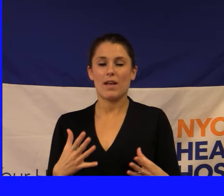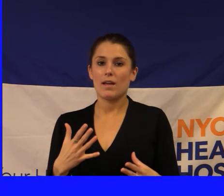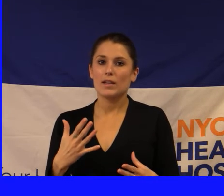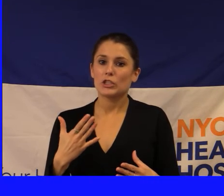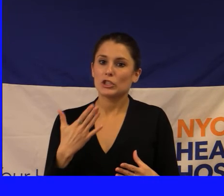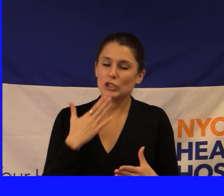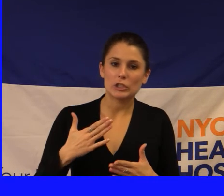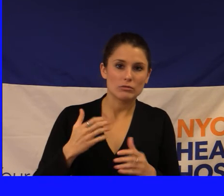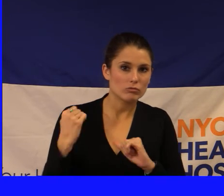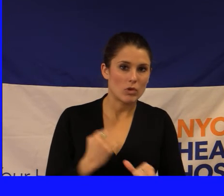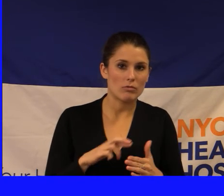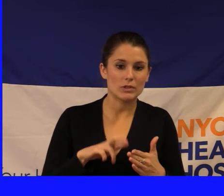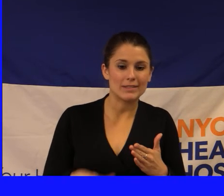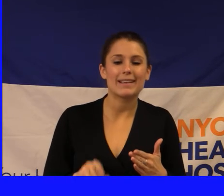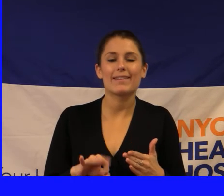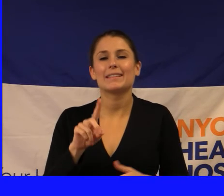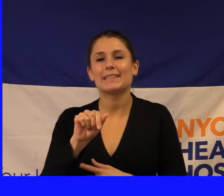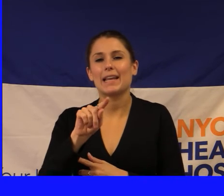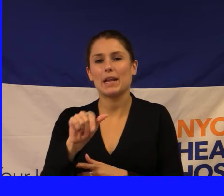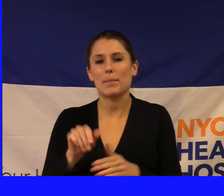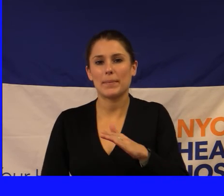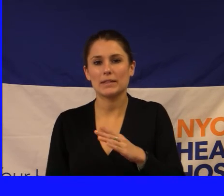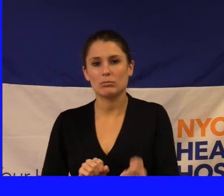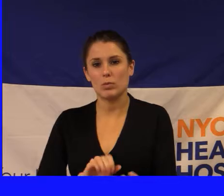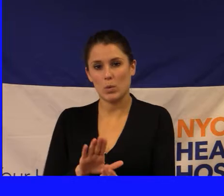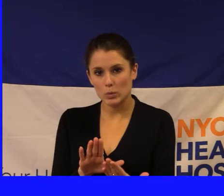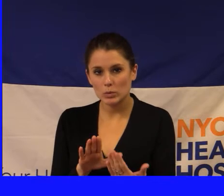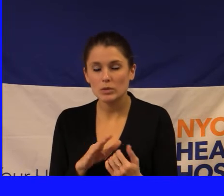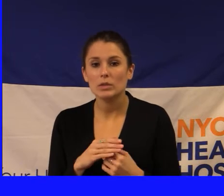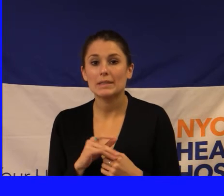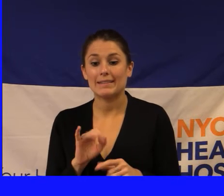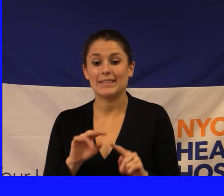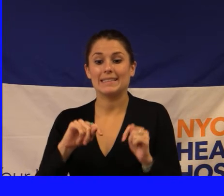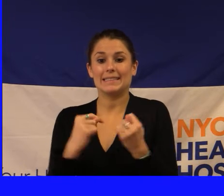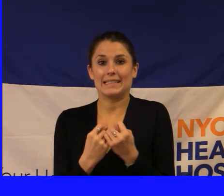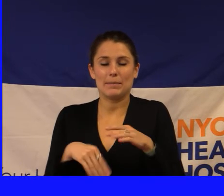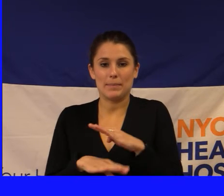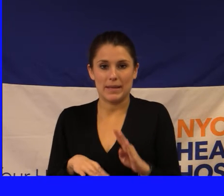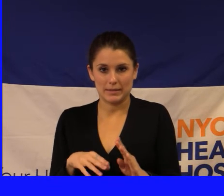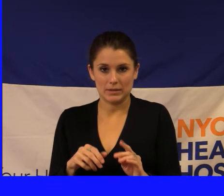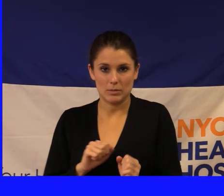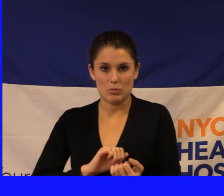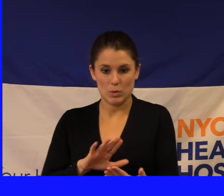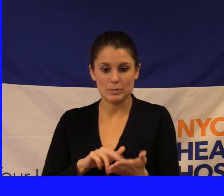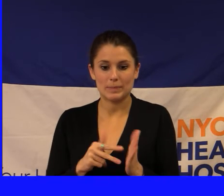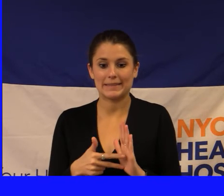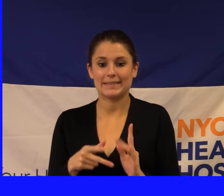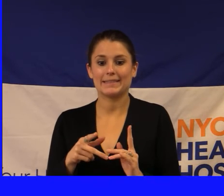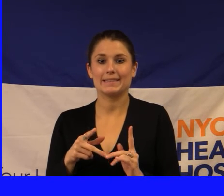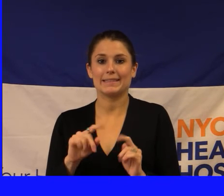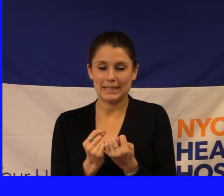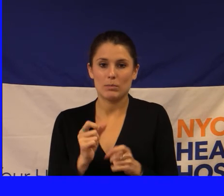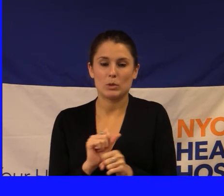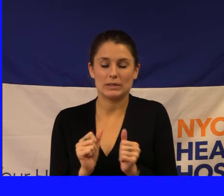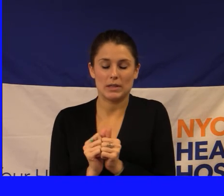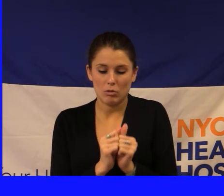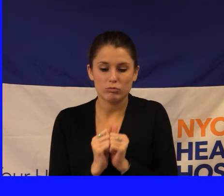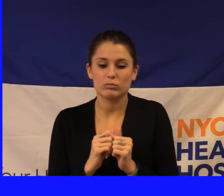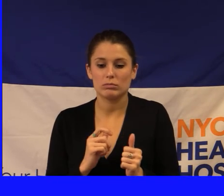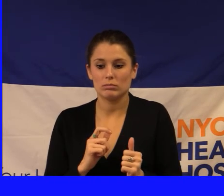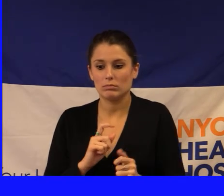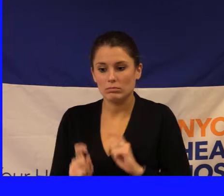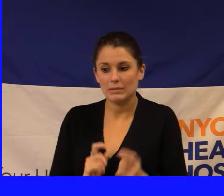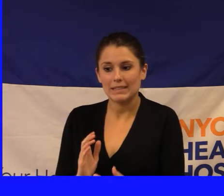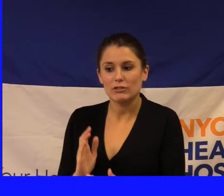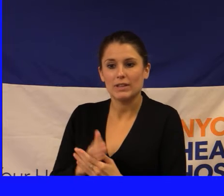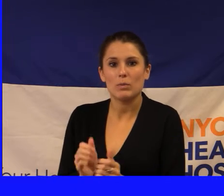take a data-based approach and a team-based approach that intervenes with the patients who